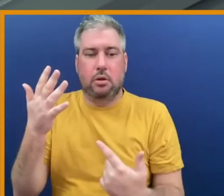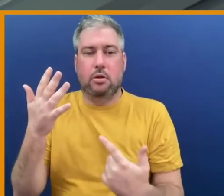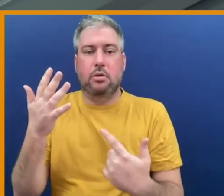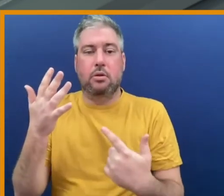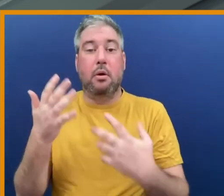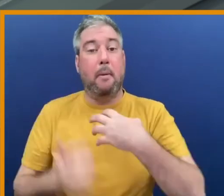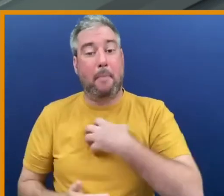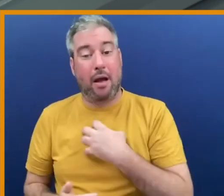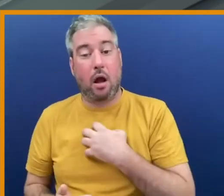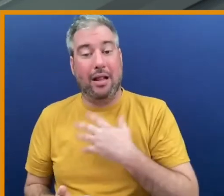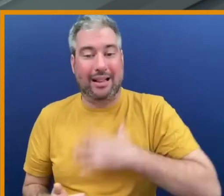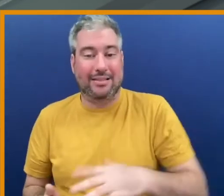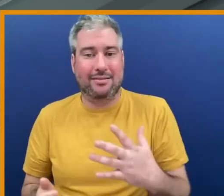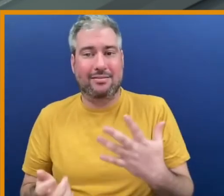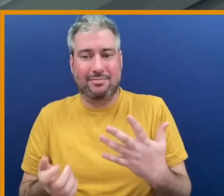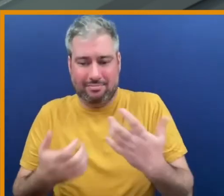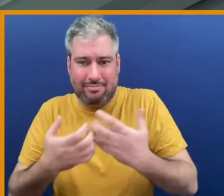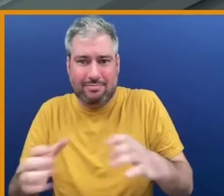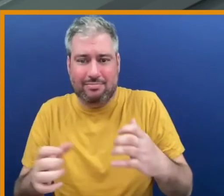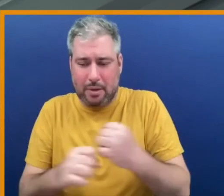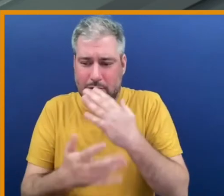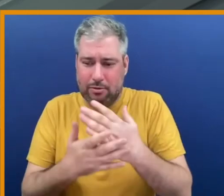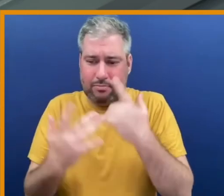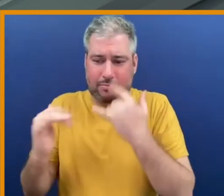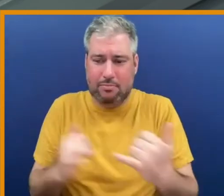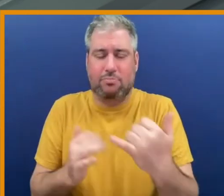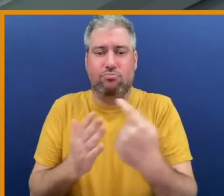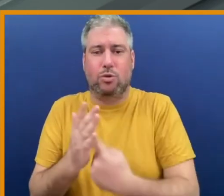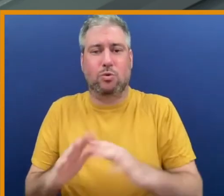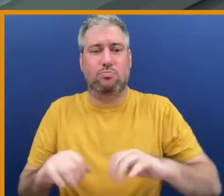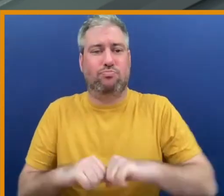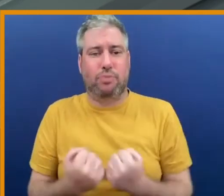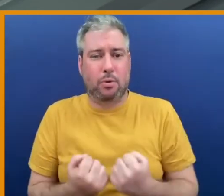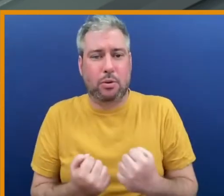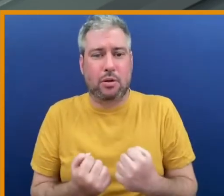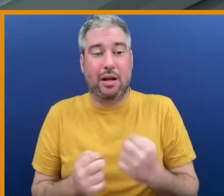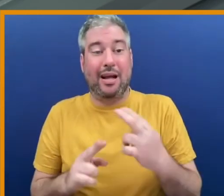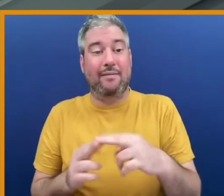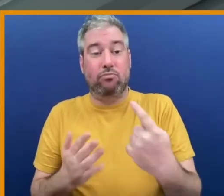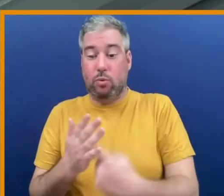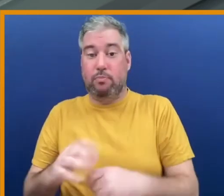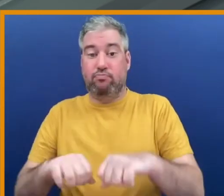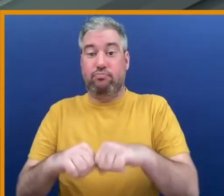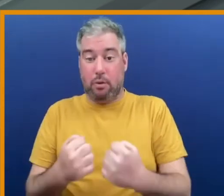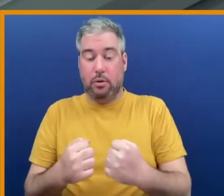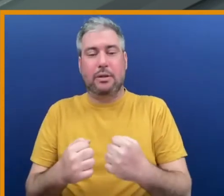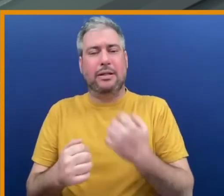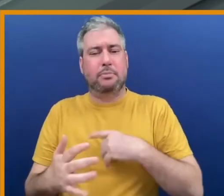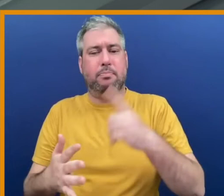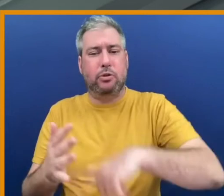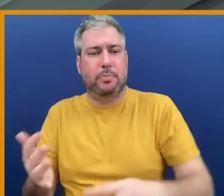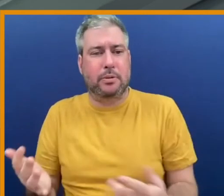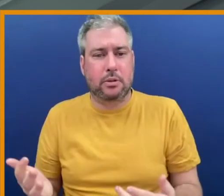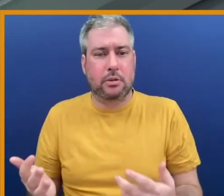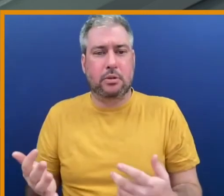punishment is enforced. You can't have politicians as judge, jury, and executioner. And this has come so much to the